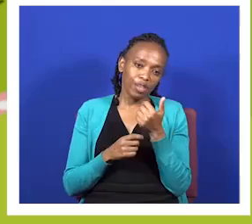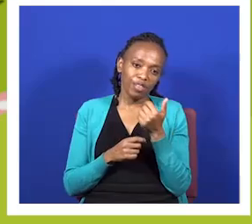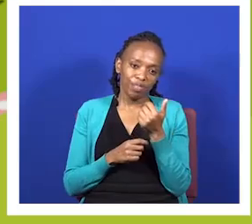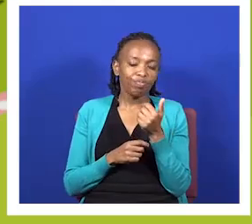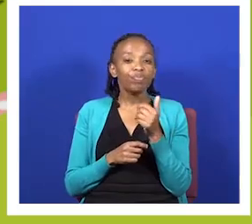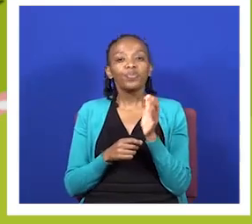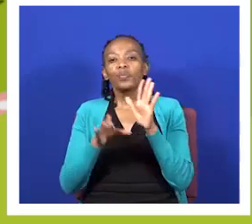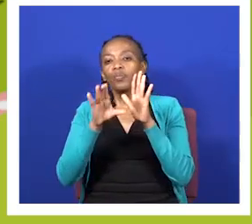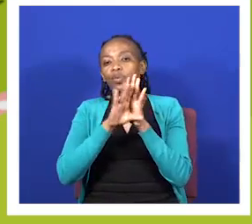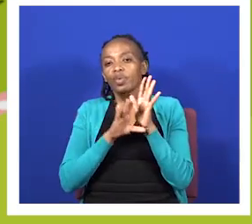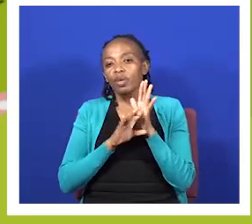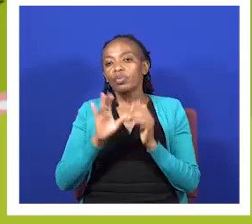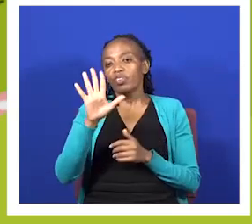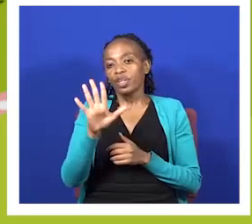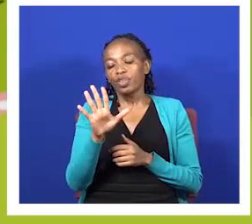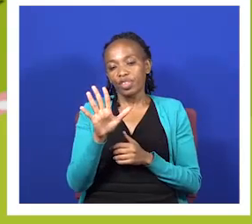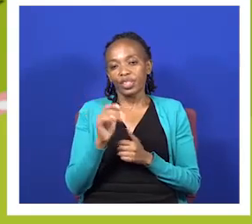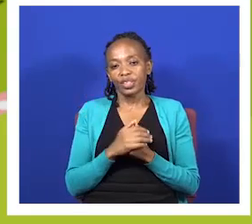Matthew chapter